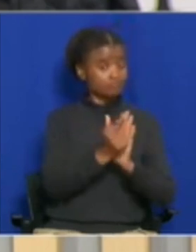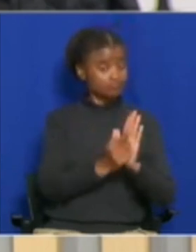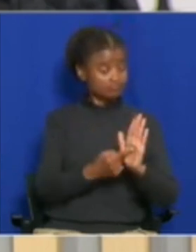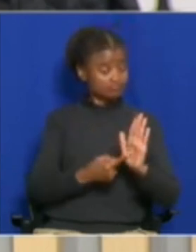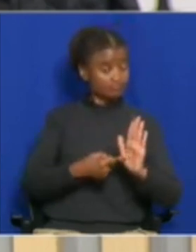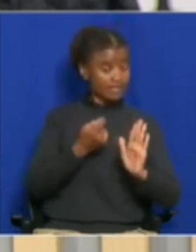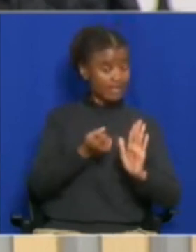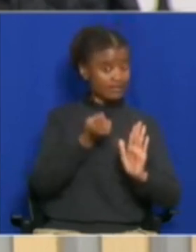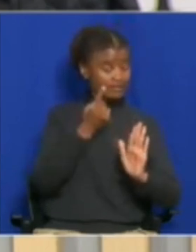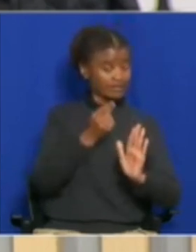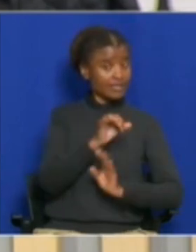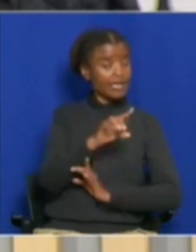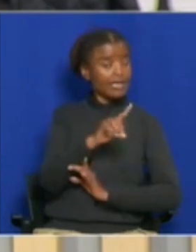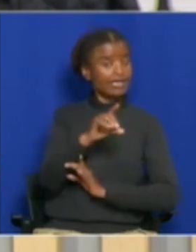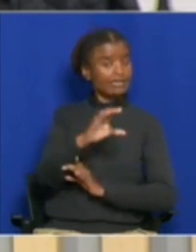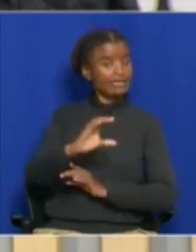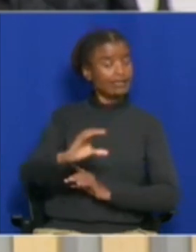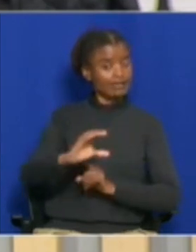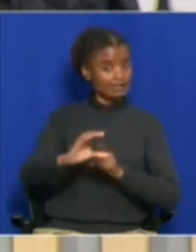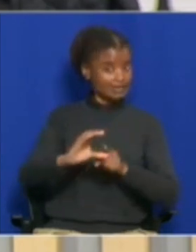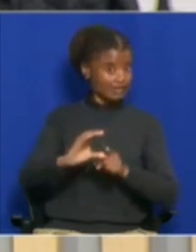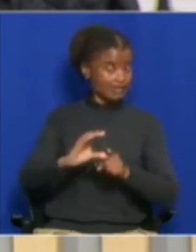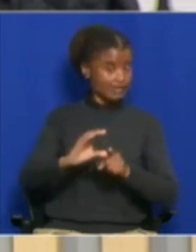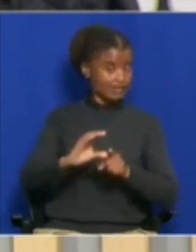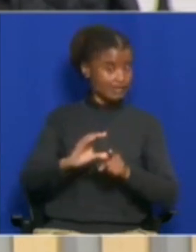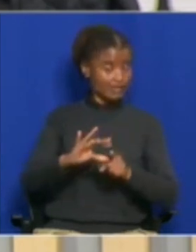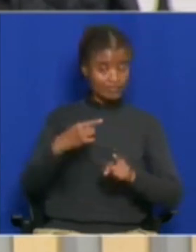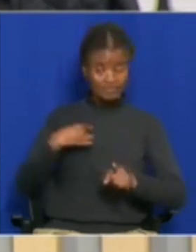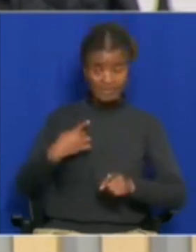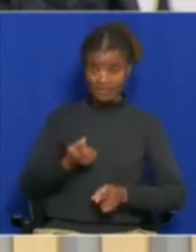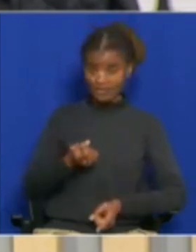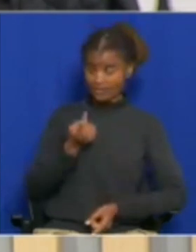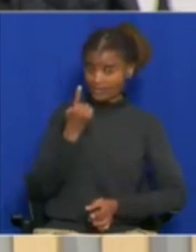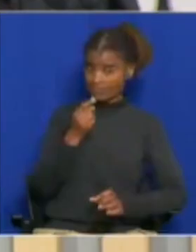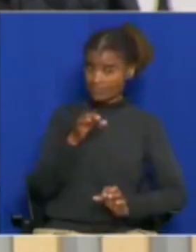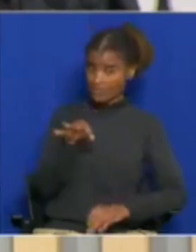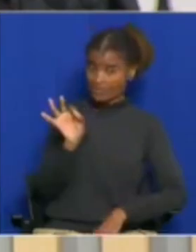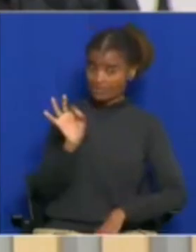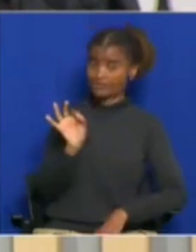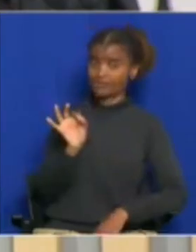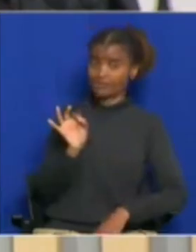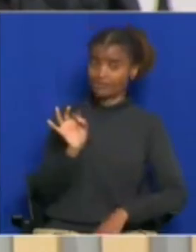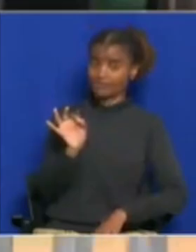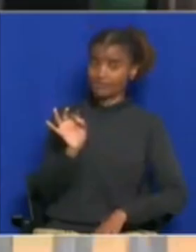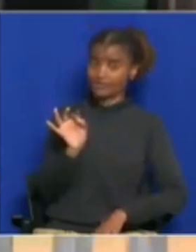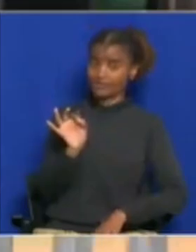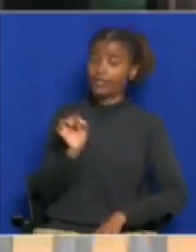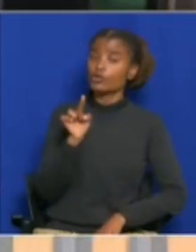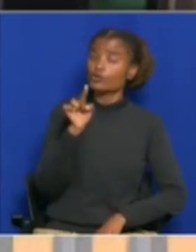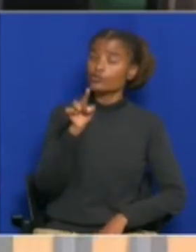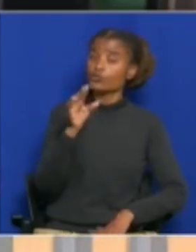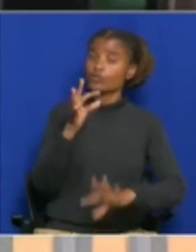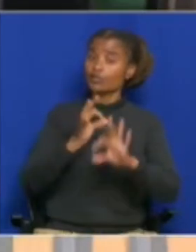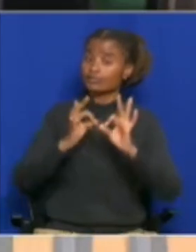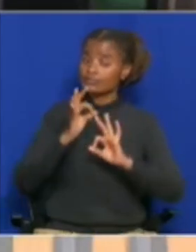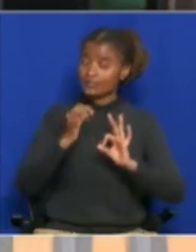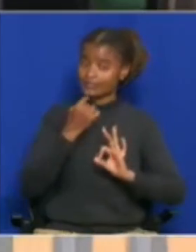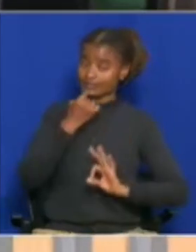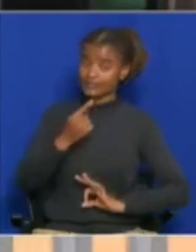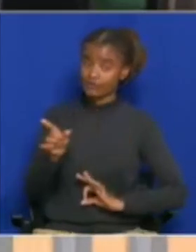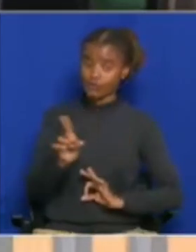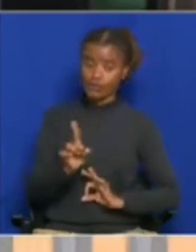I understand you correctly to suggest that you understood